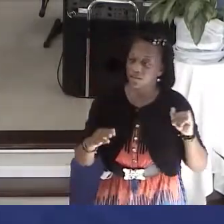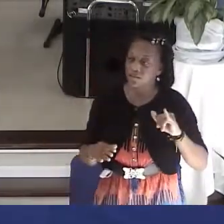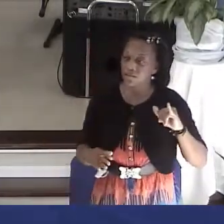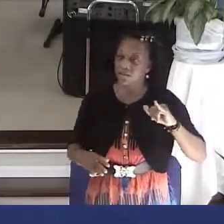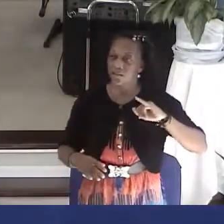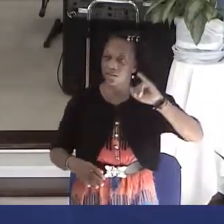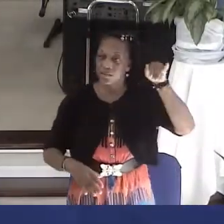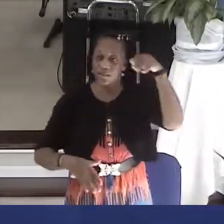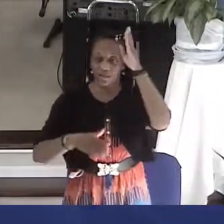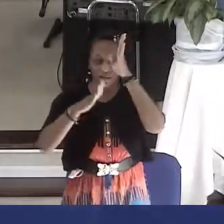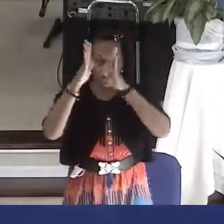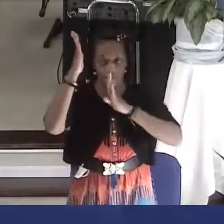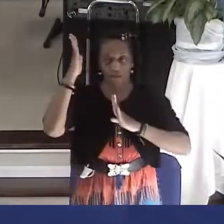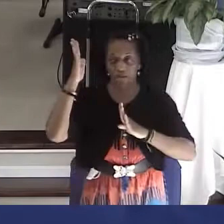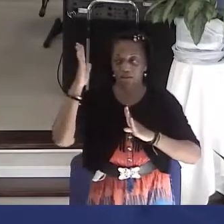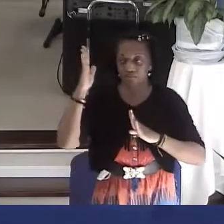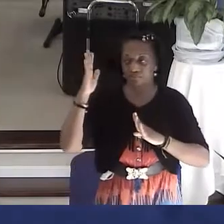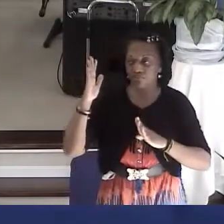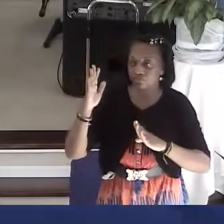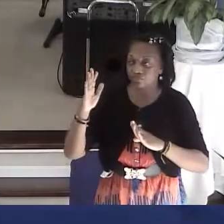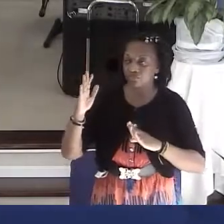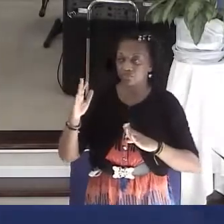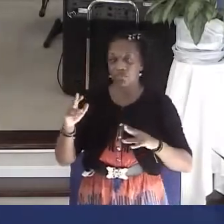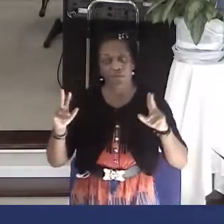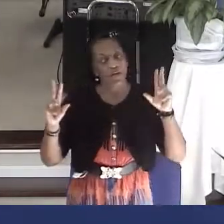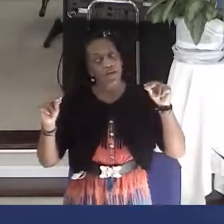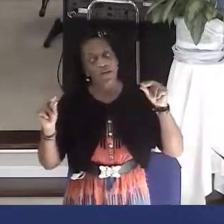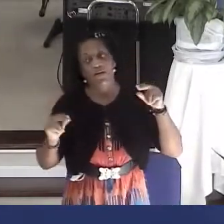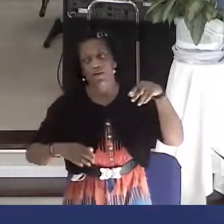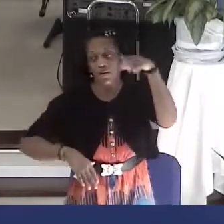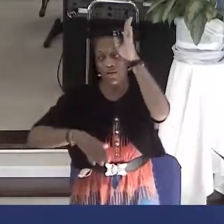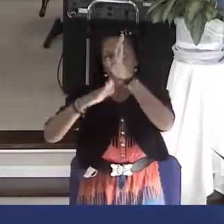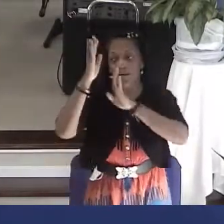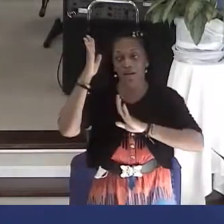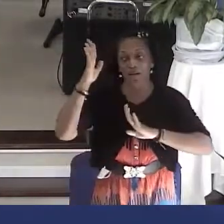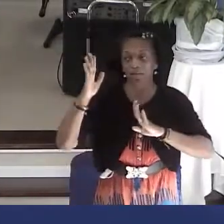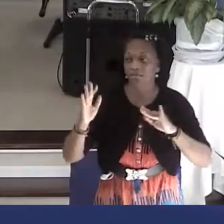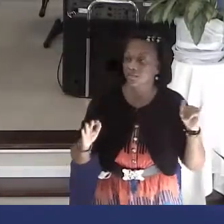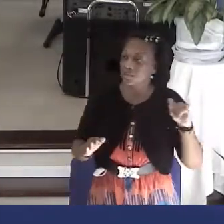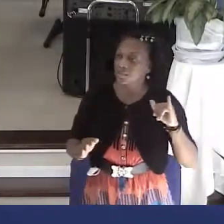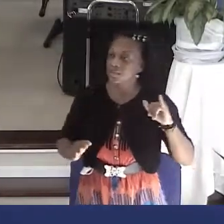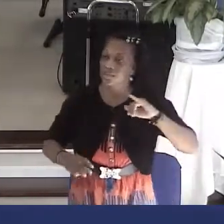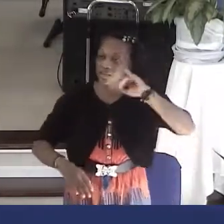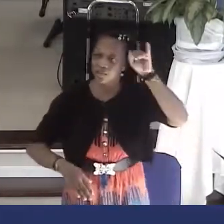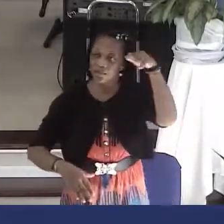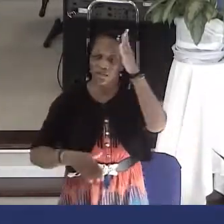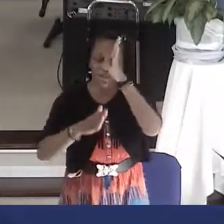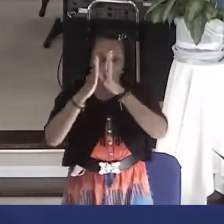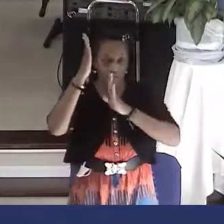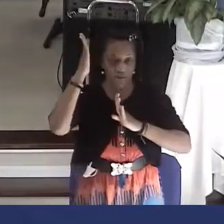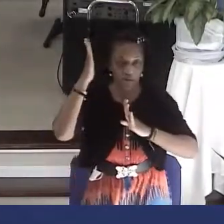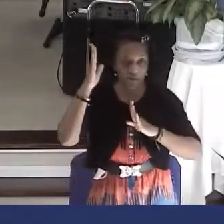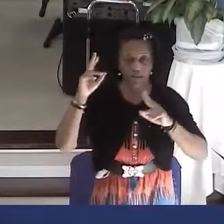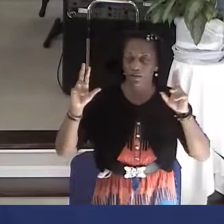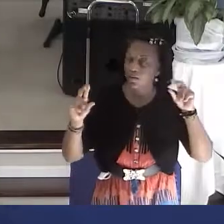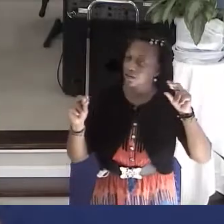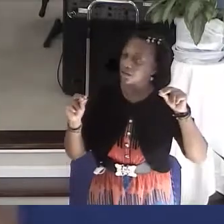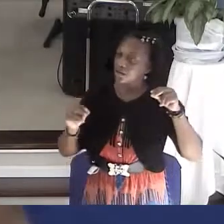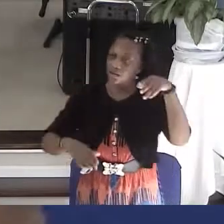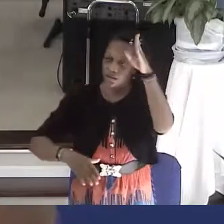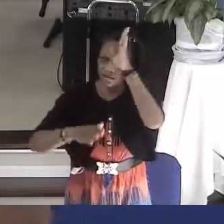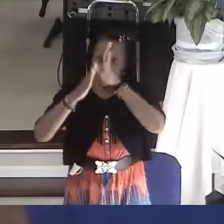like Jehovah. There's no God. Lift your praise and sing. There's no God like Jehovah. There's no God